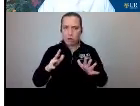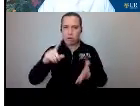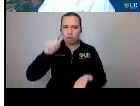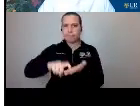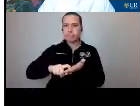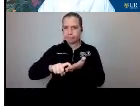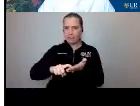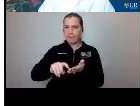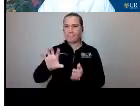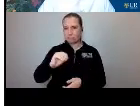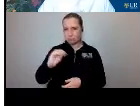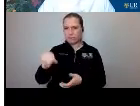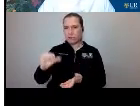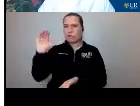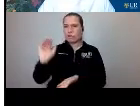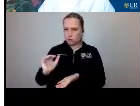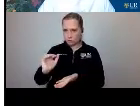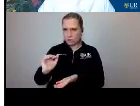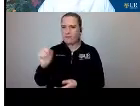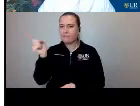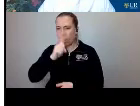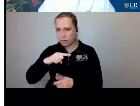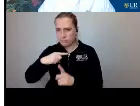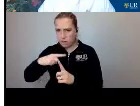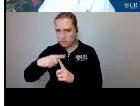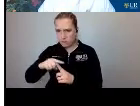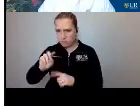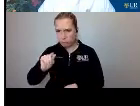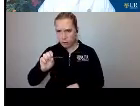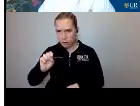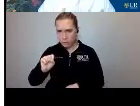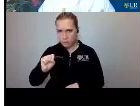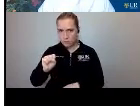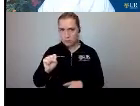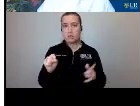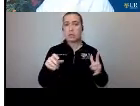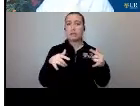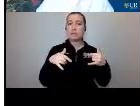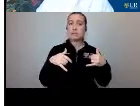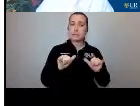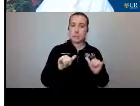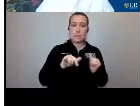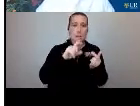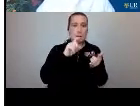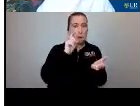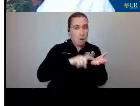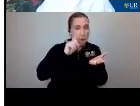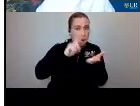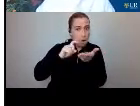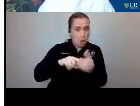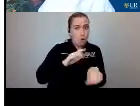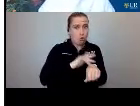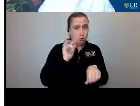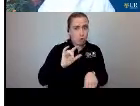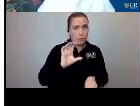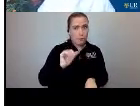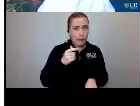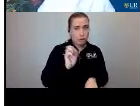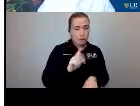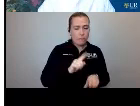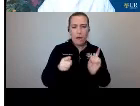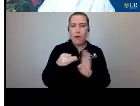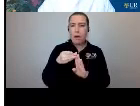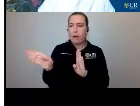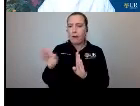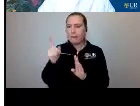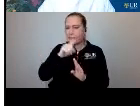screening trial, while maintaining the sensitivity of the test or the ability to detect early stage cancers.